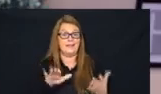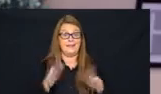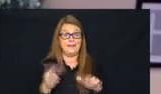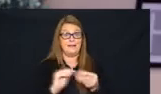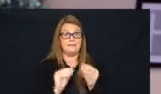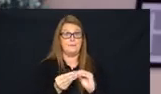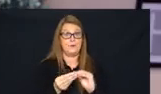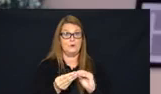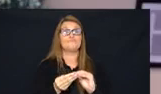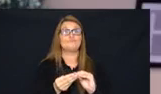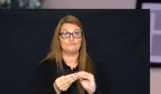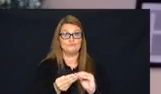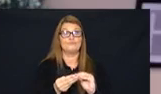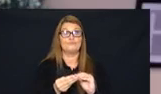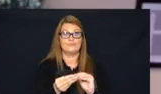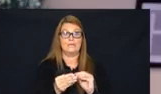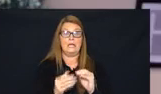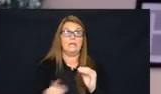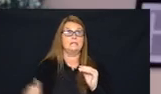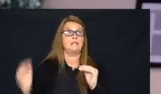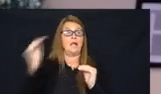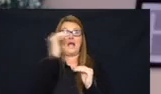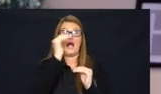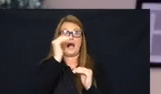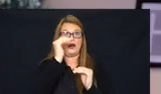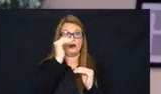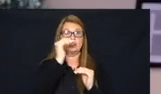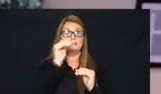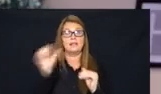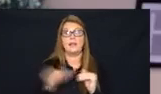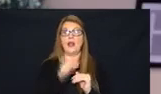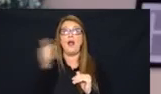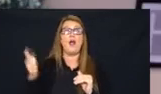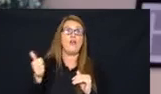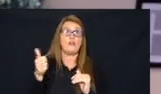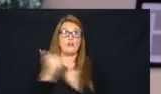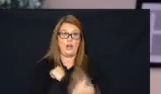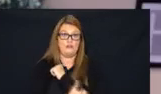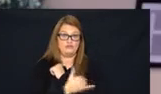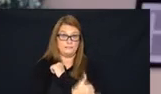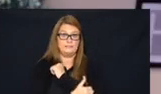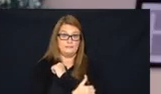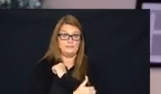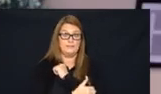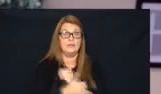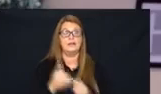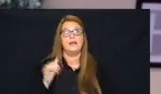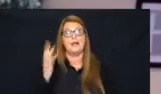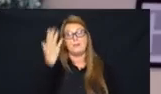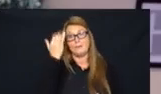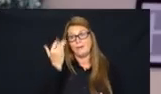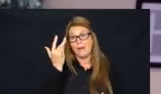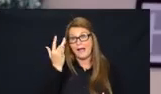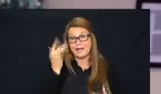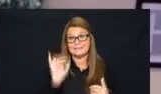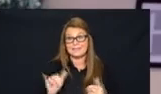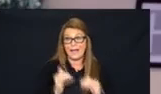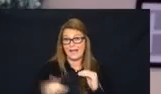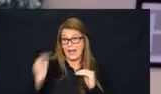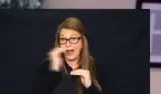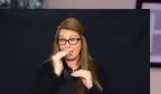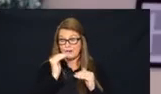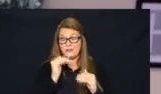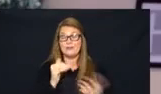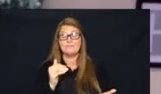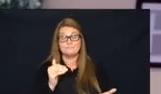rate far exceeds other rich westernized countries. And that's because of 3 factors. It's belief.